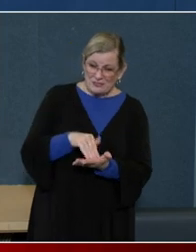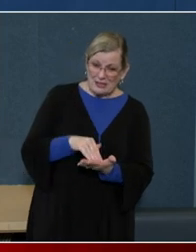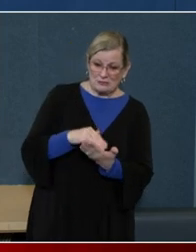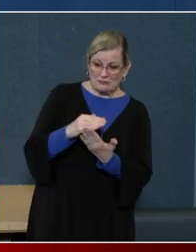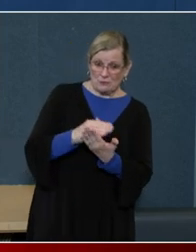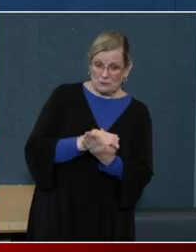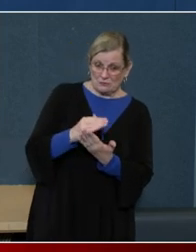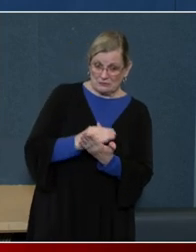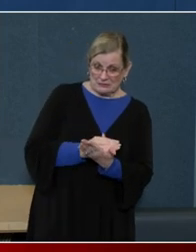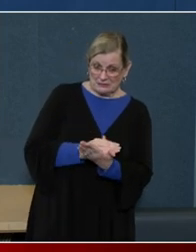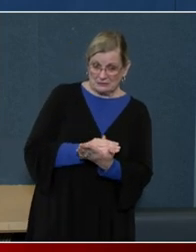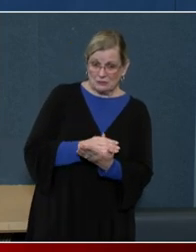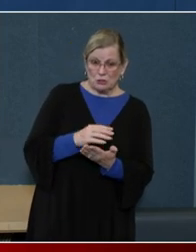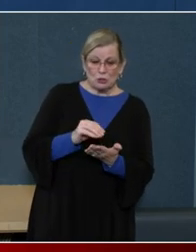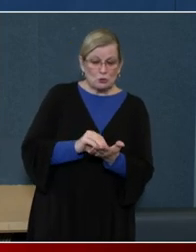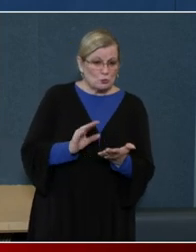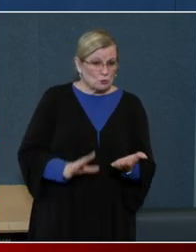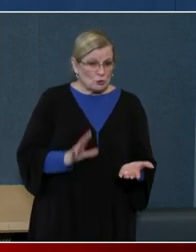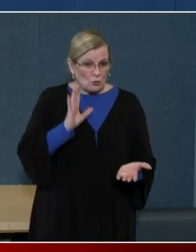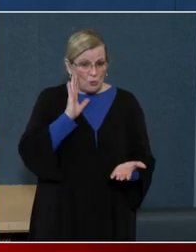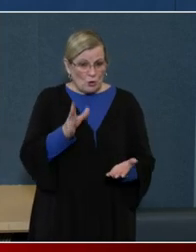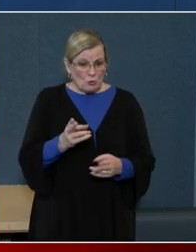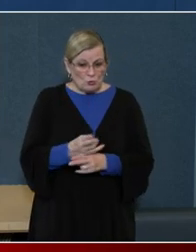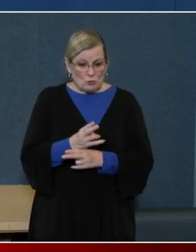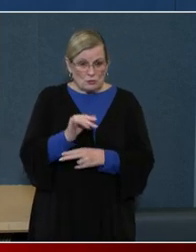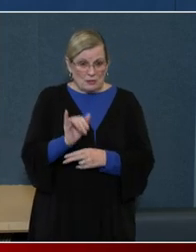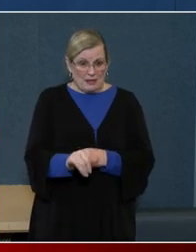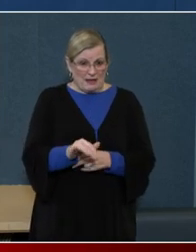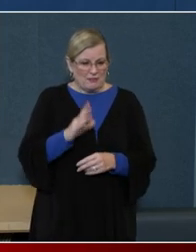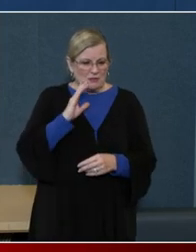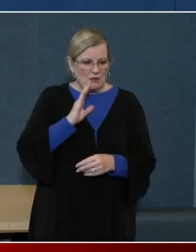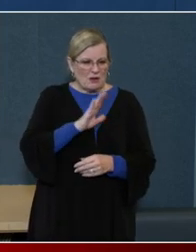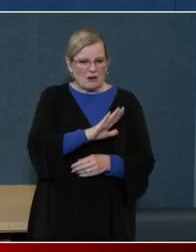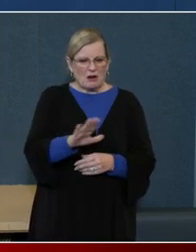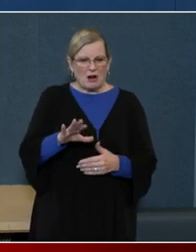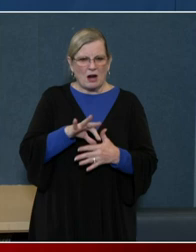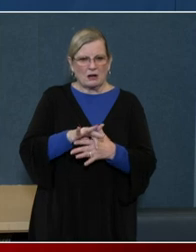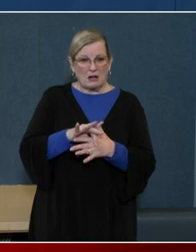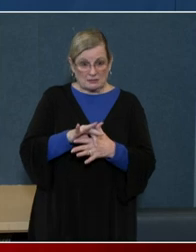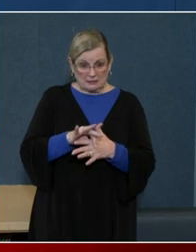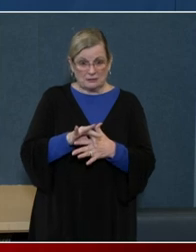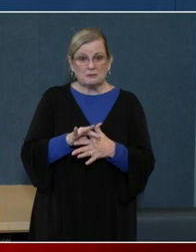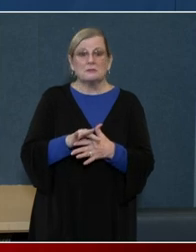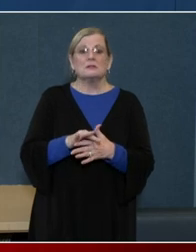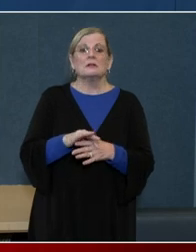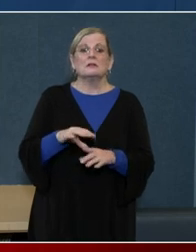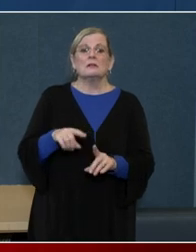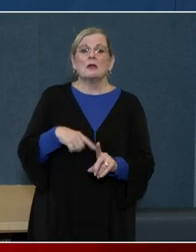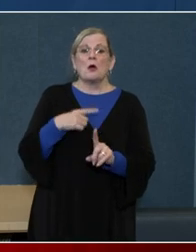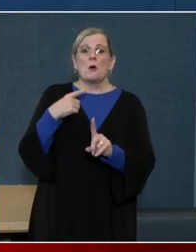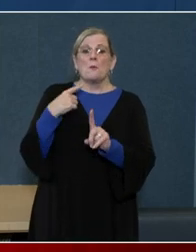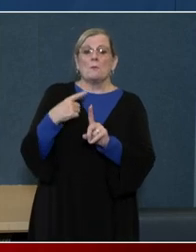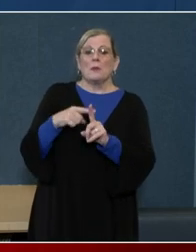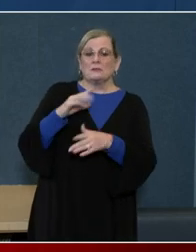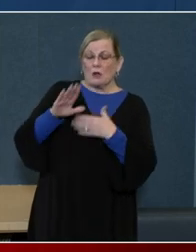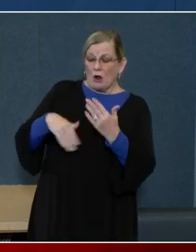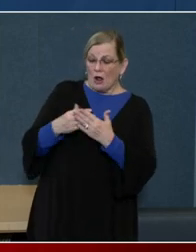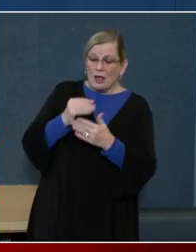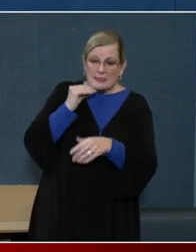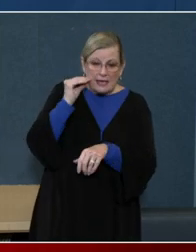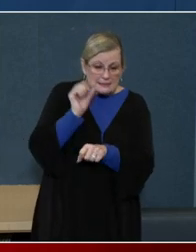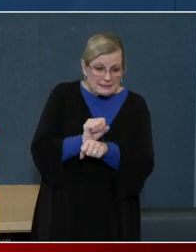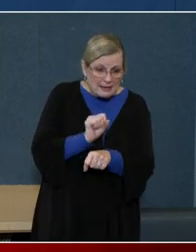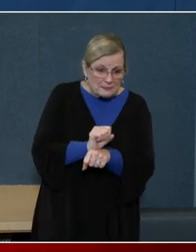access their content for their grade level. This is where they also access all of their assignments and curriculum materials.